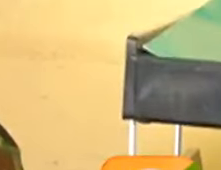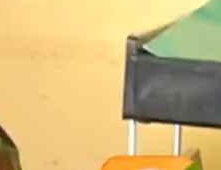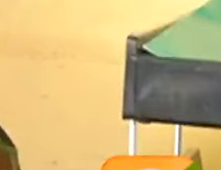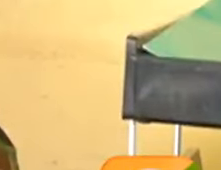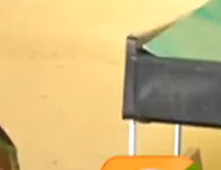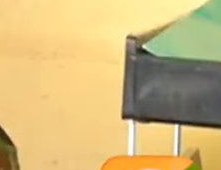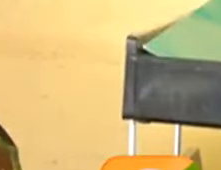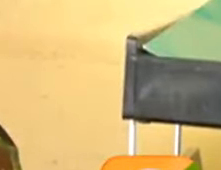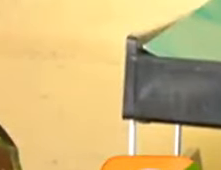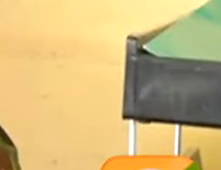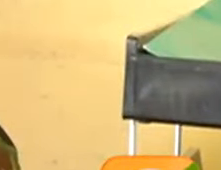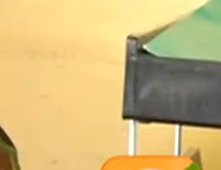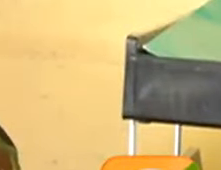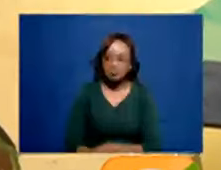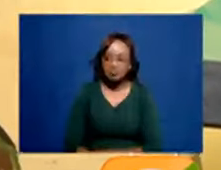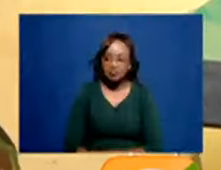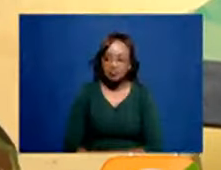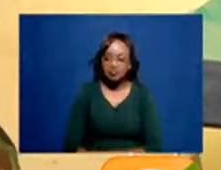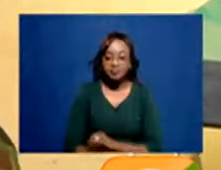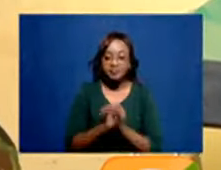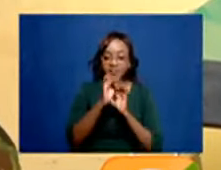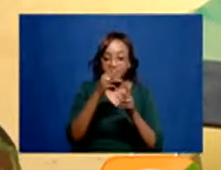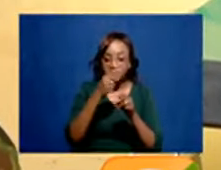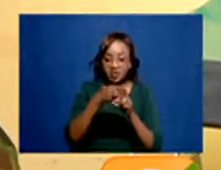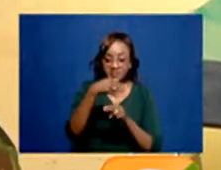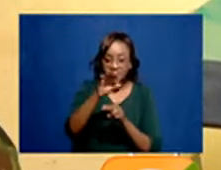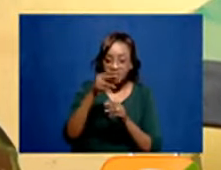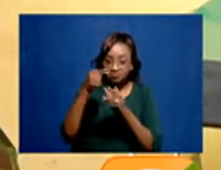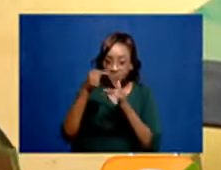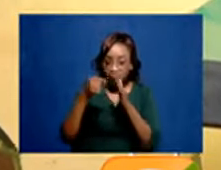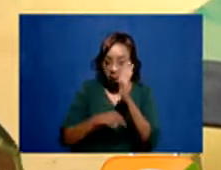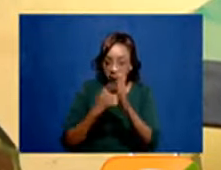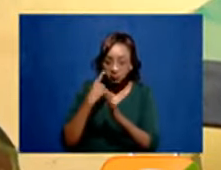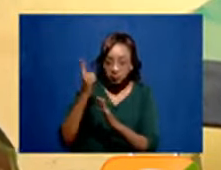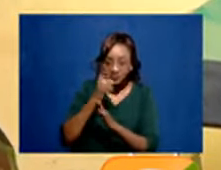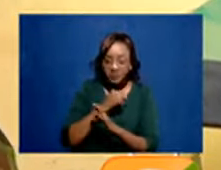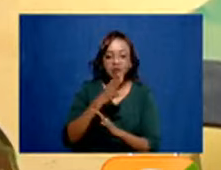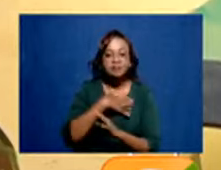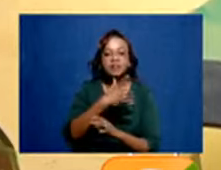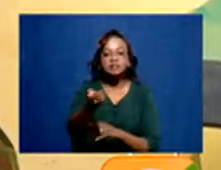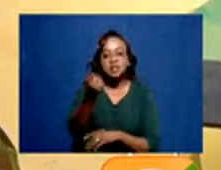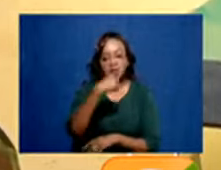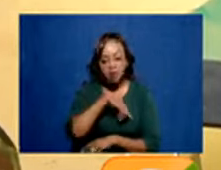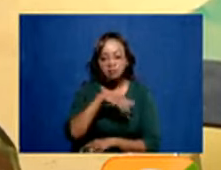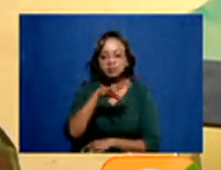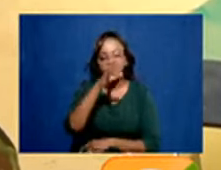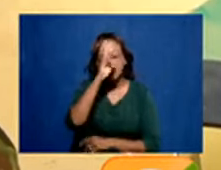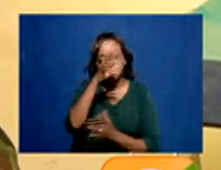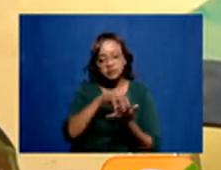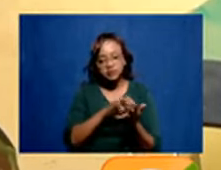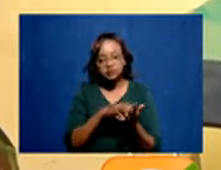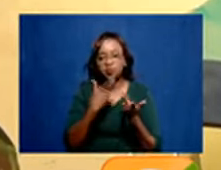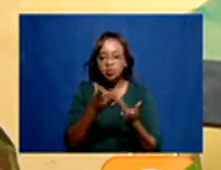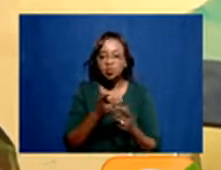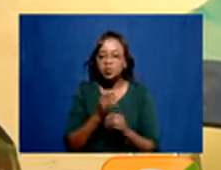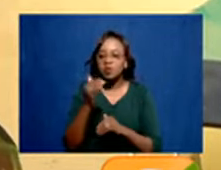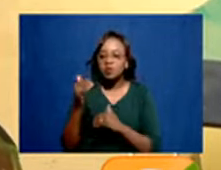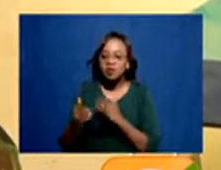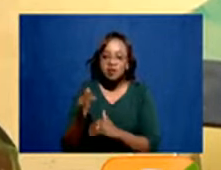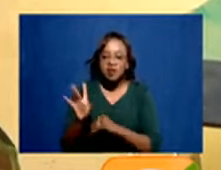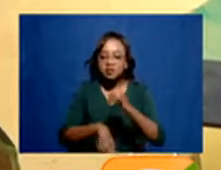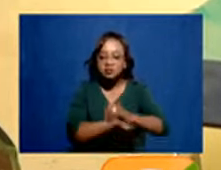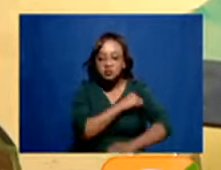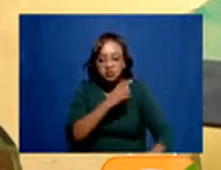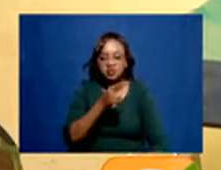station or come back to the station where you ran away from. If you feel you cannot, then go to the local